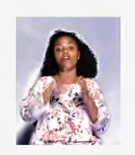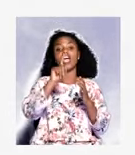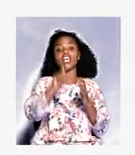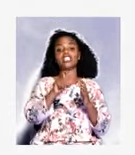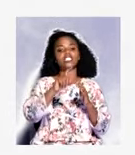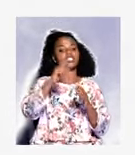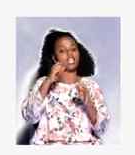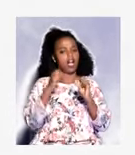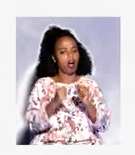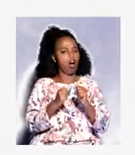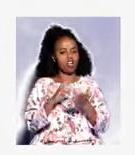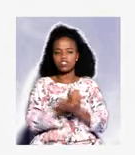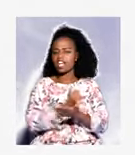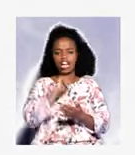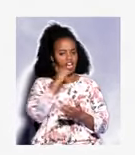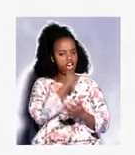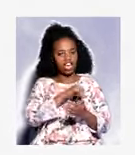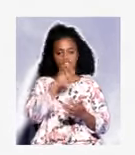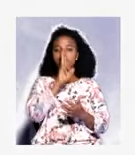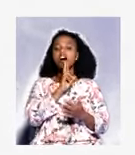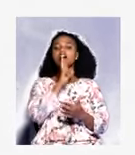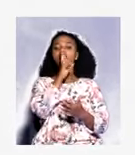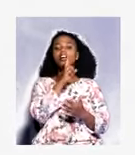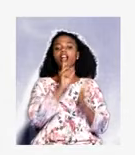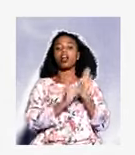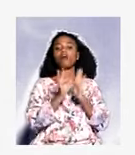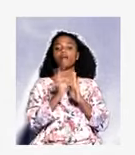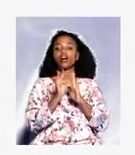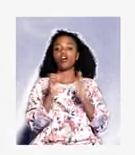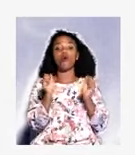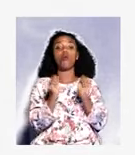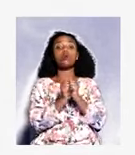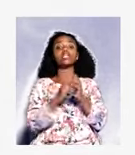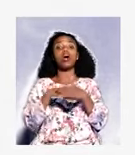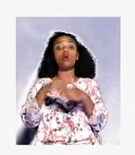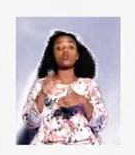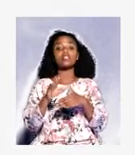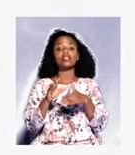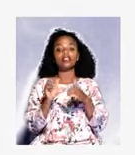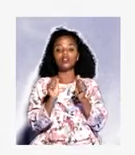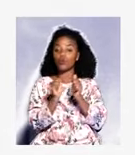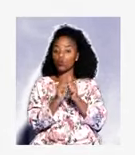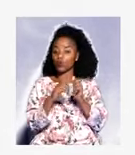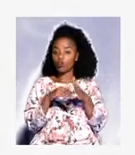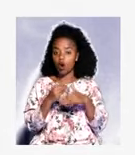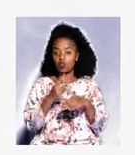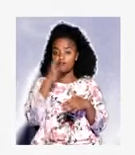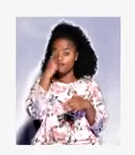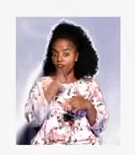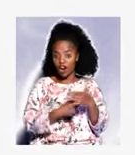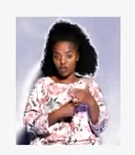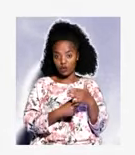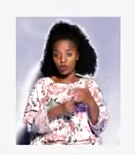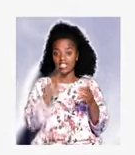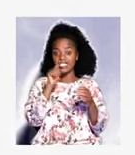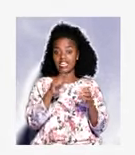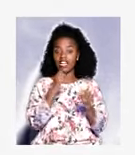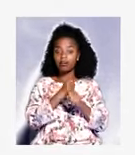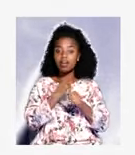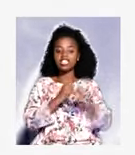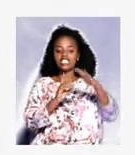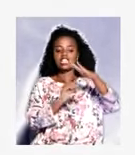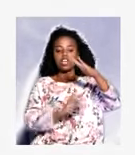can take any real number without the values that makes